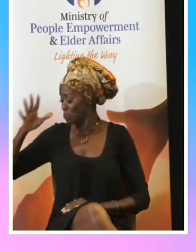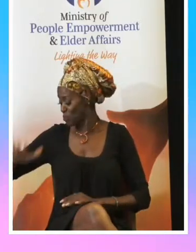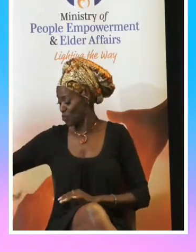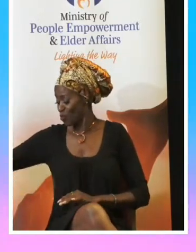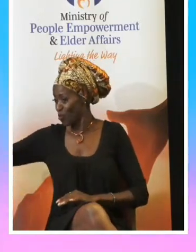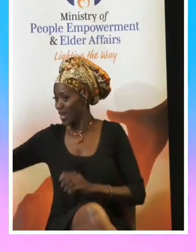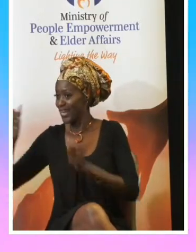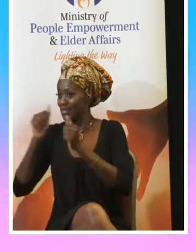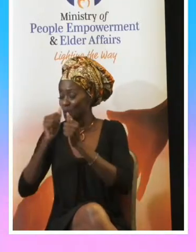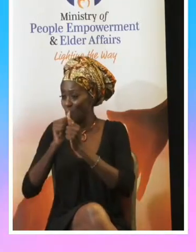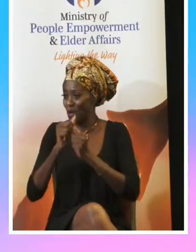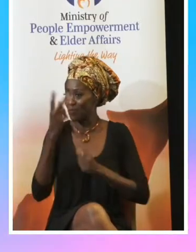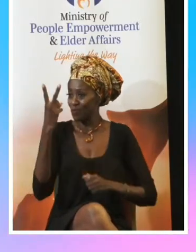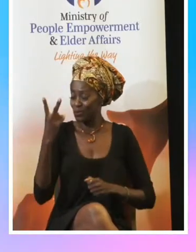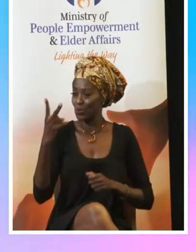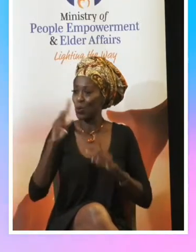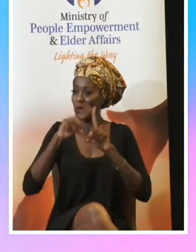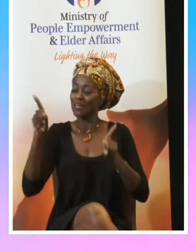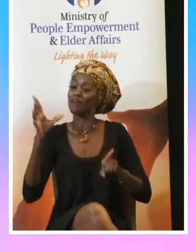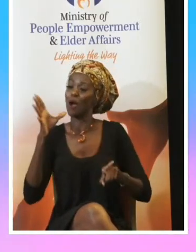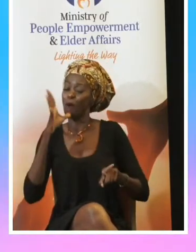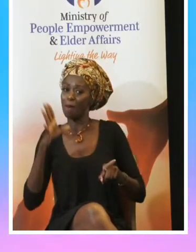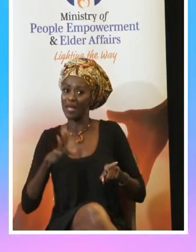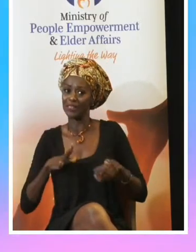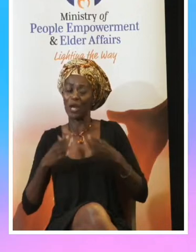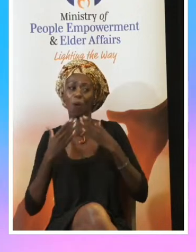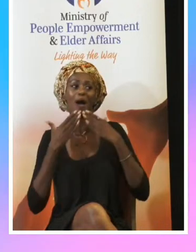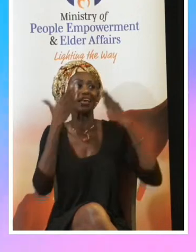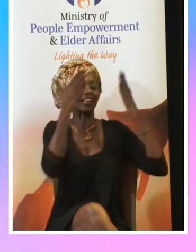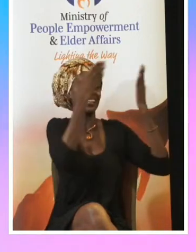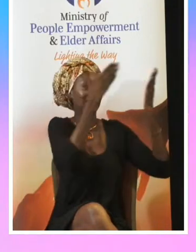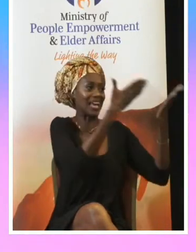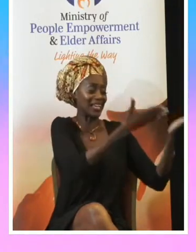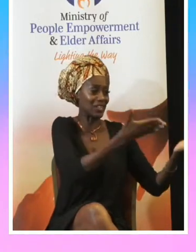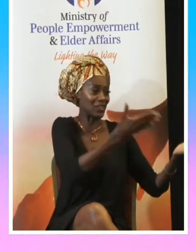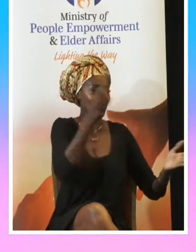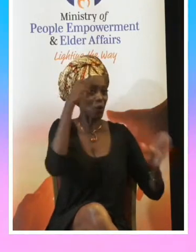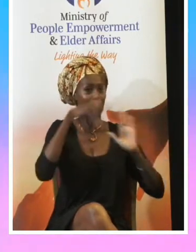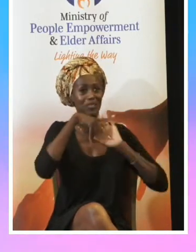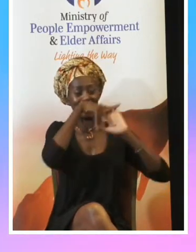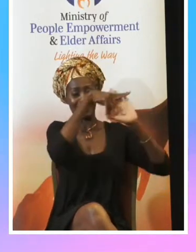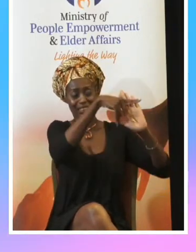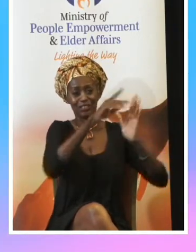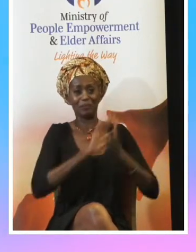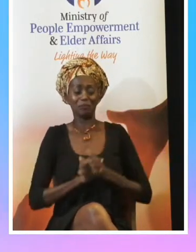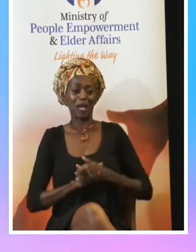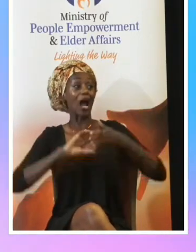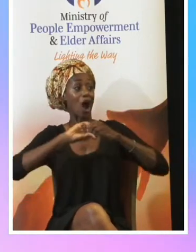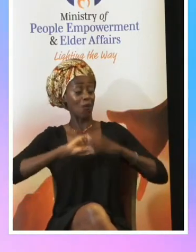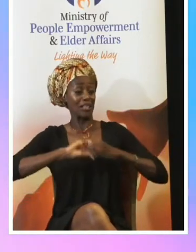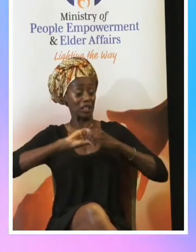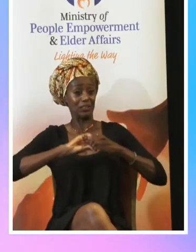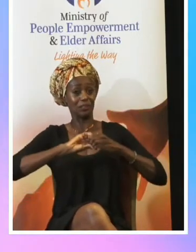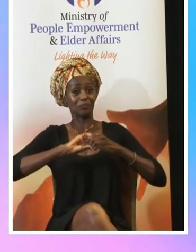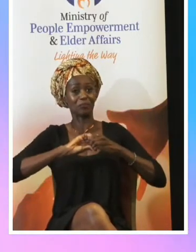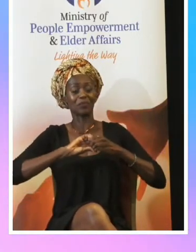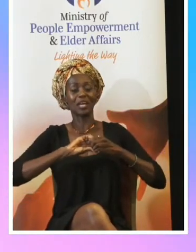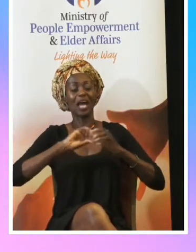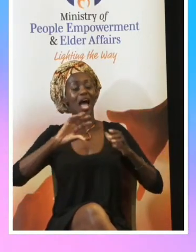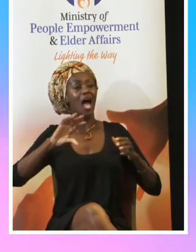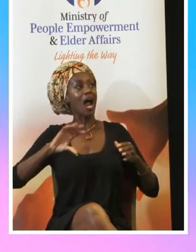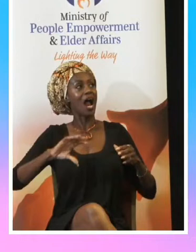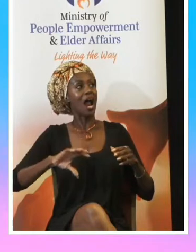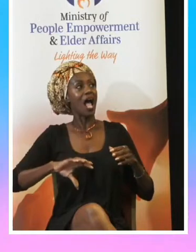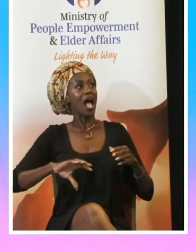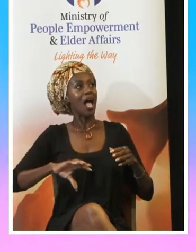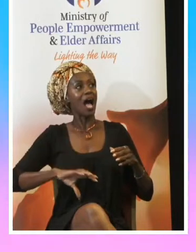I wish to congratulate you. Thank you very much for your presentation. And wish you